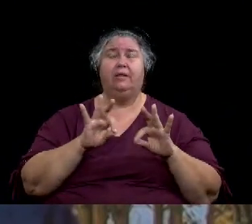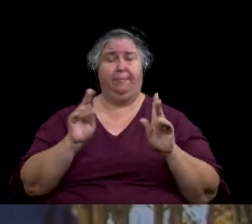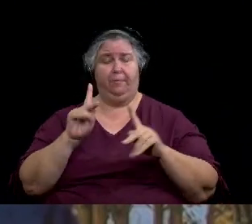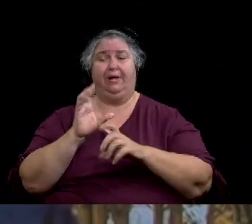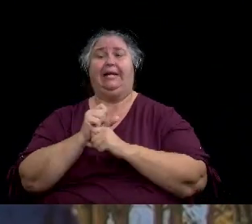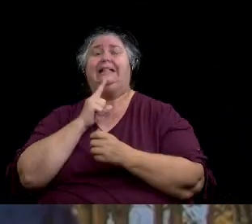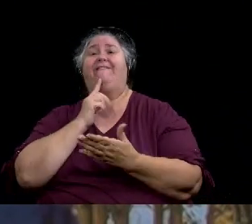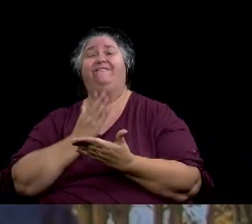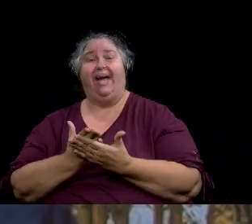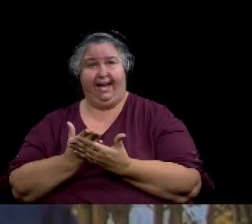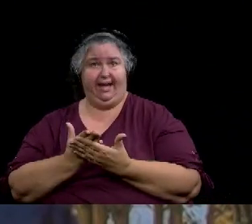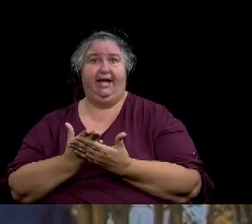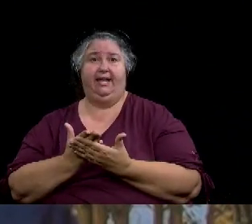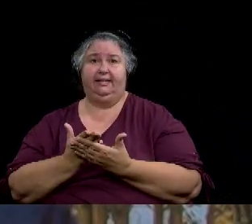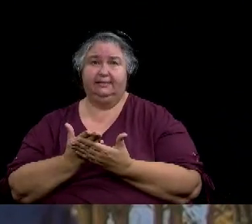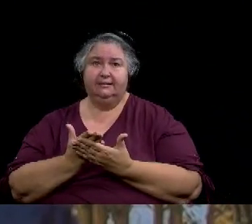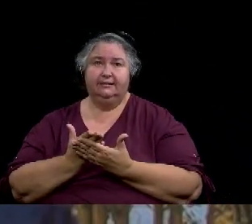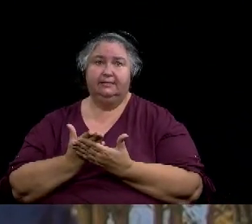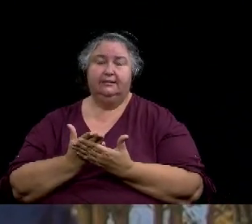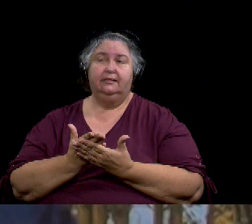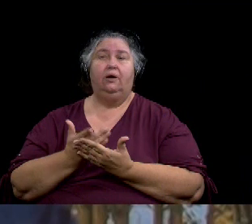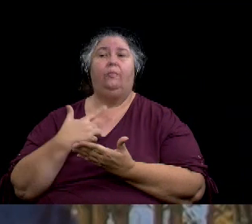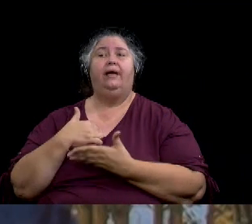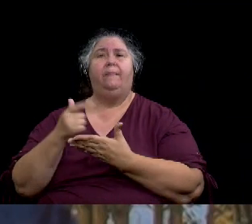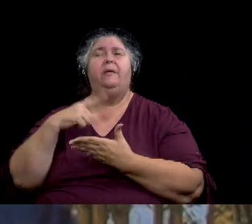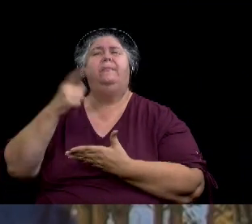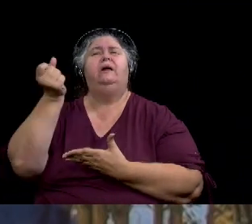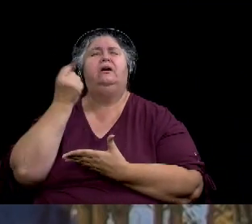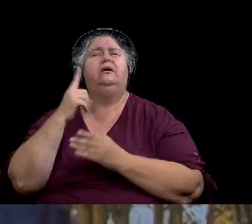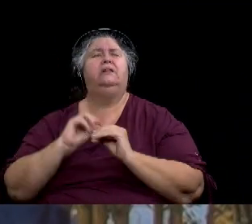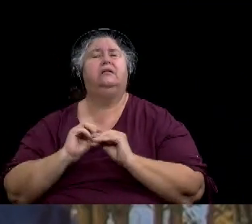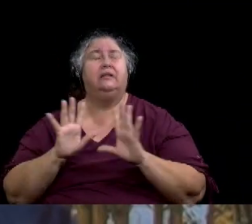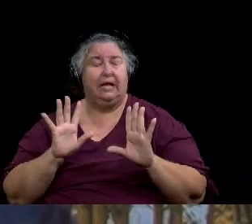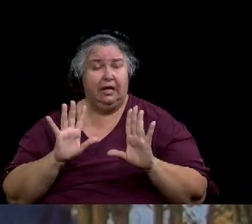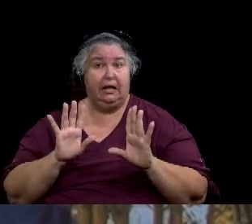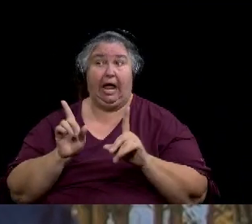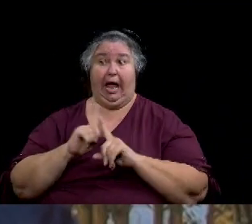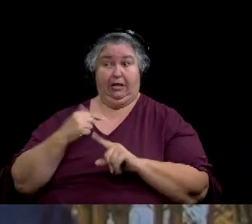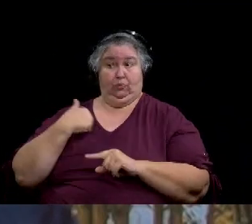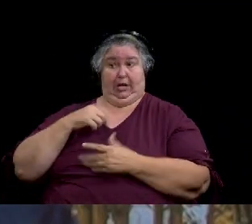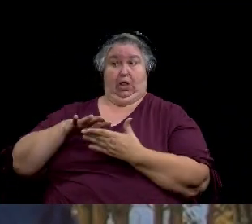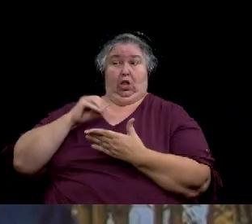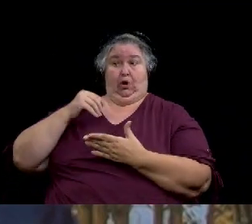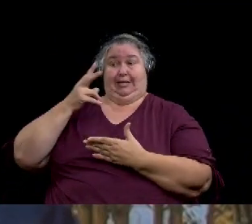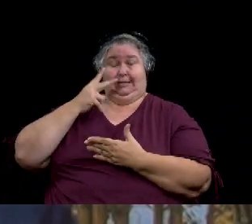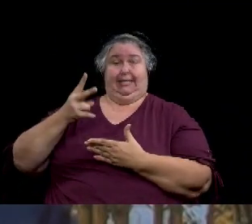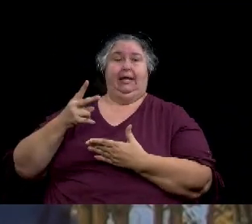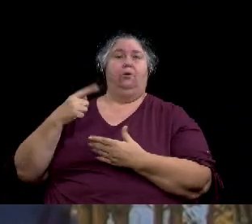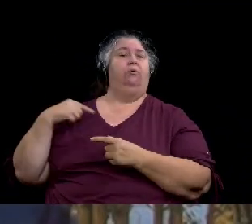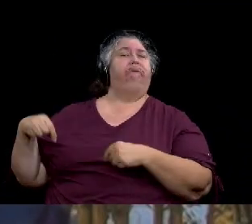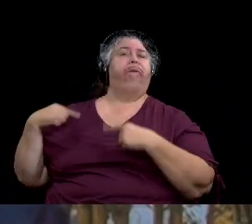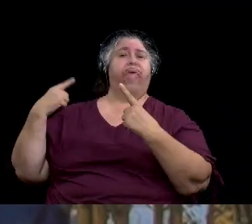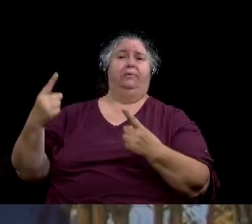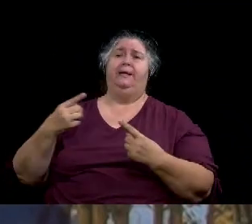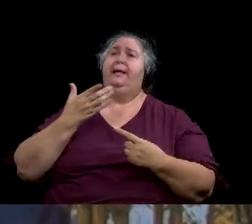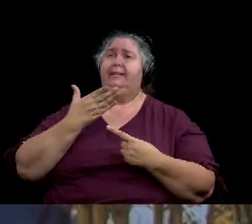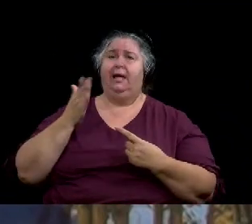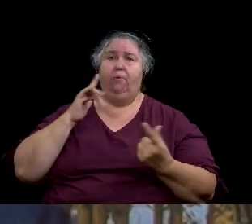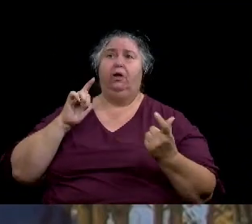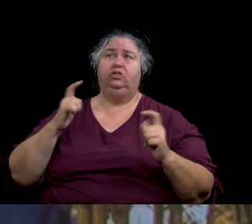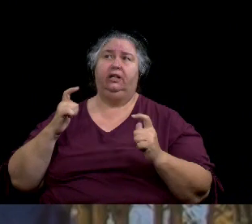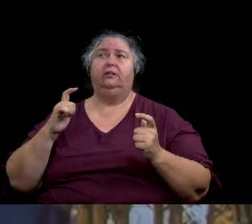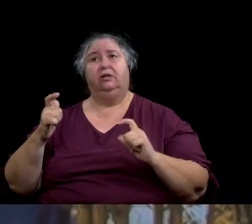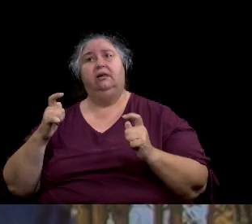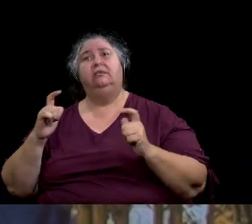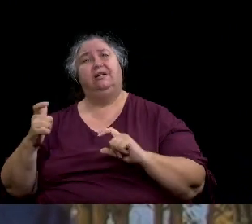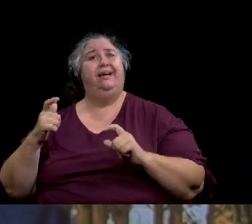this point, and that we help them understand things as we see them. And as we have said all along, things are going to change. This is a